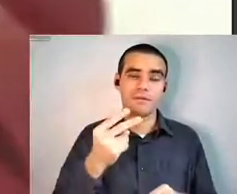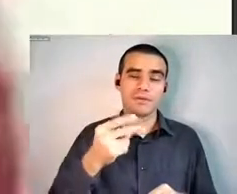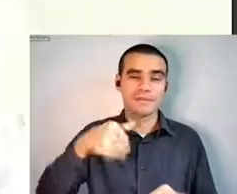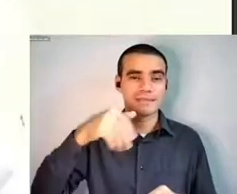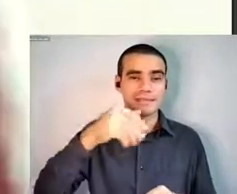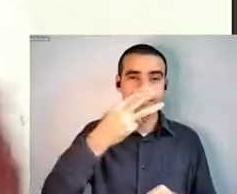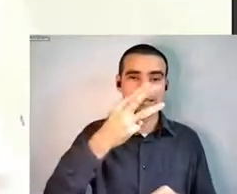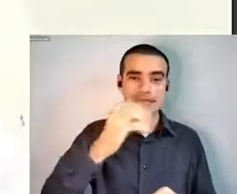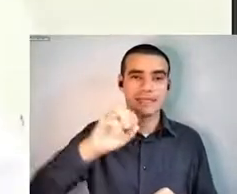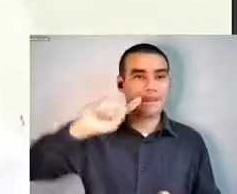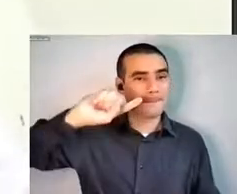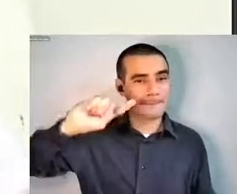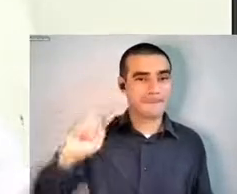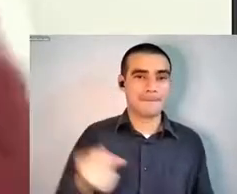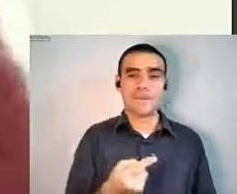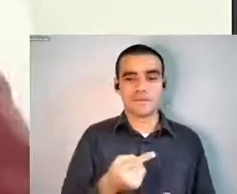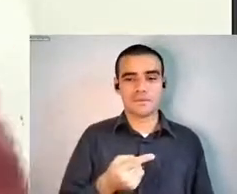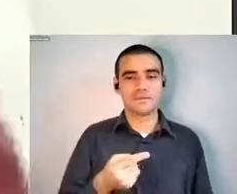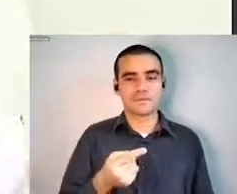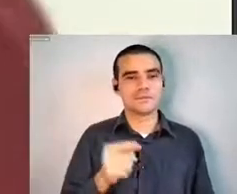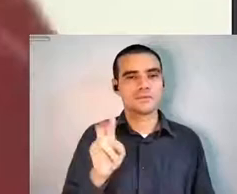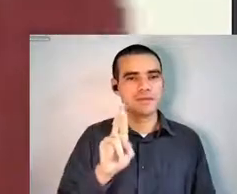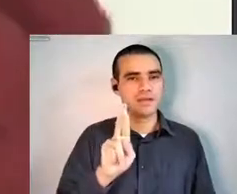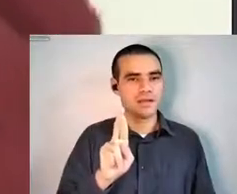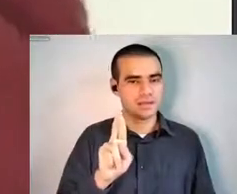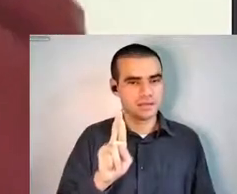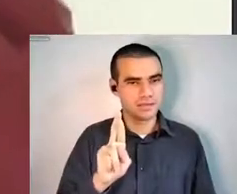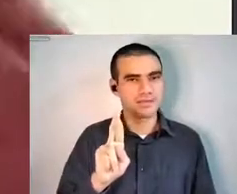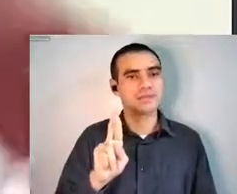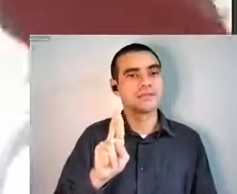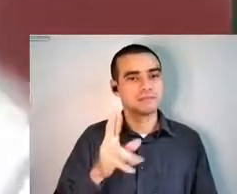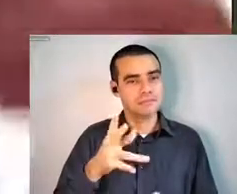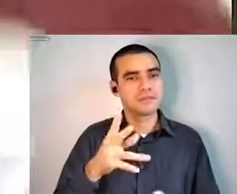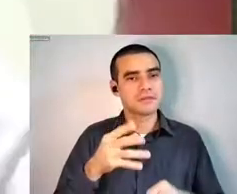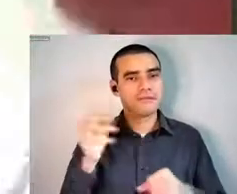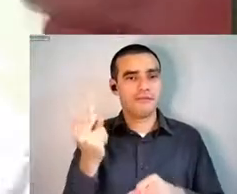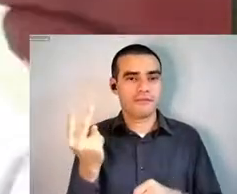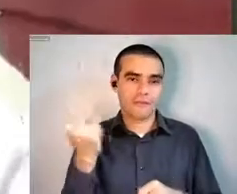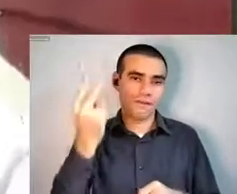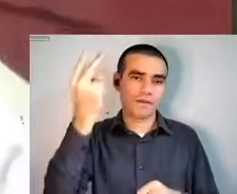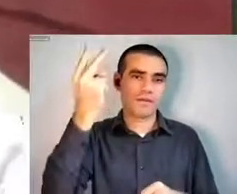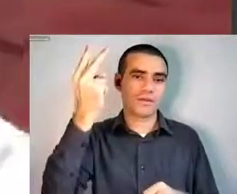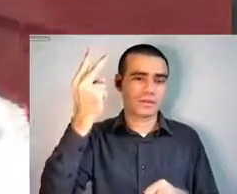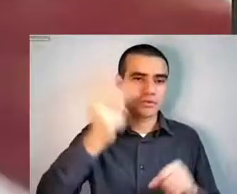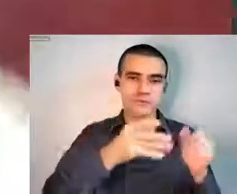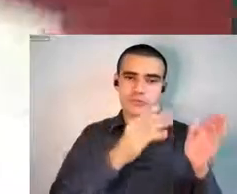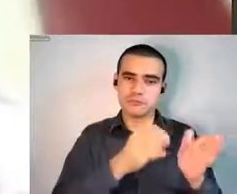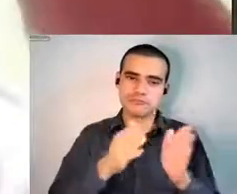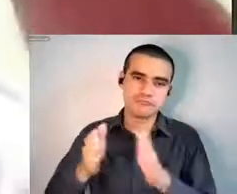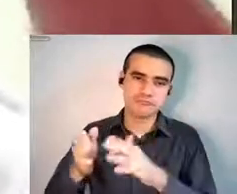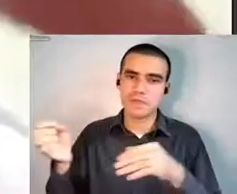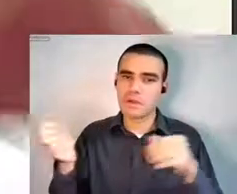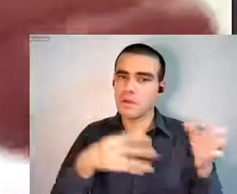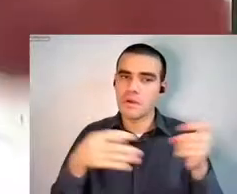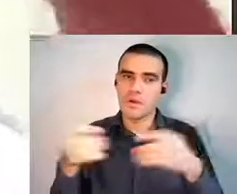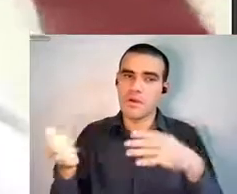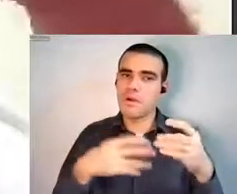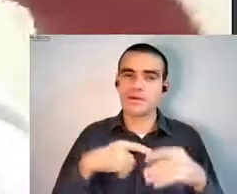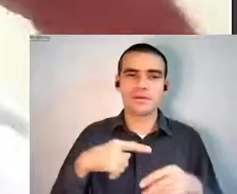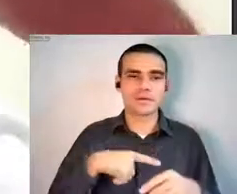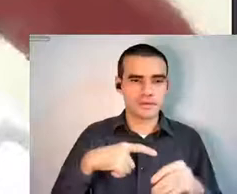They made 9 million and increased to more than 30 million reais. And this is a fruit of a process